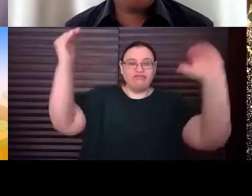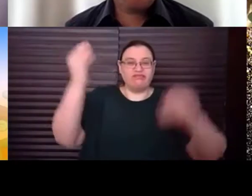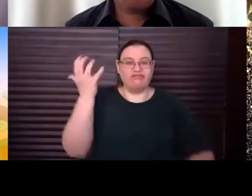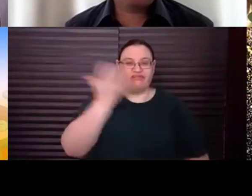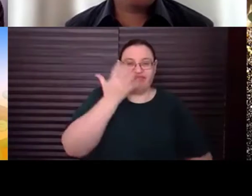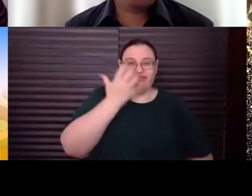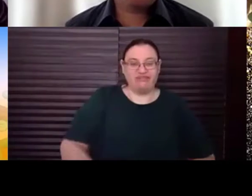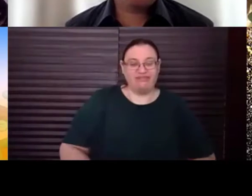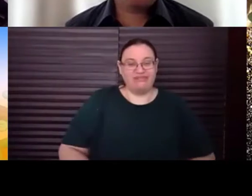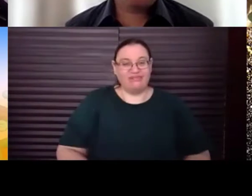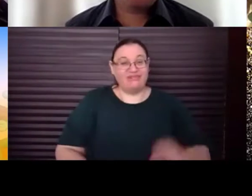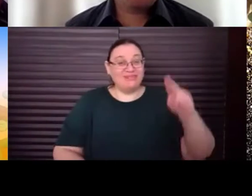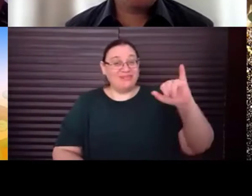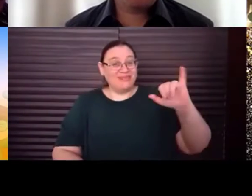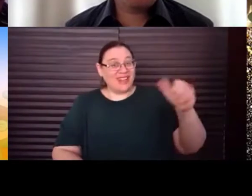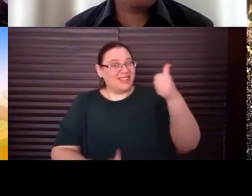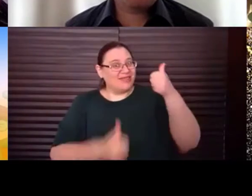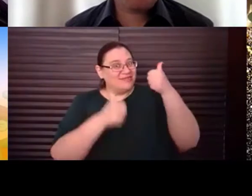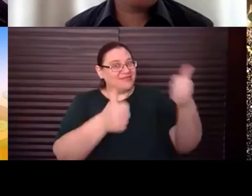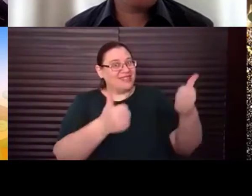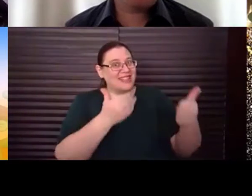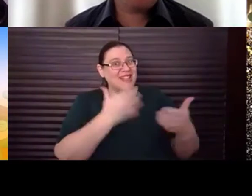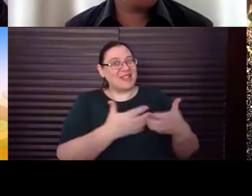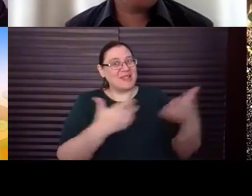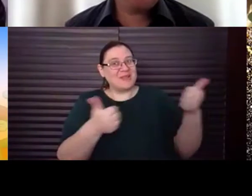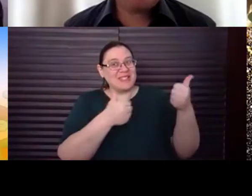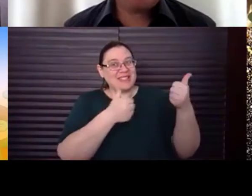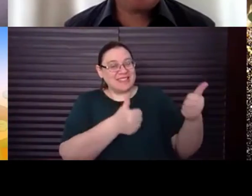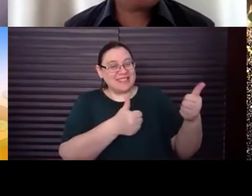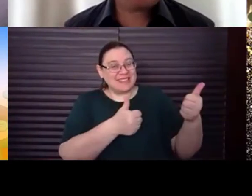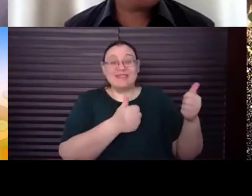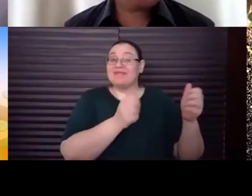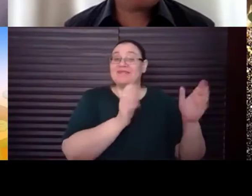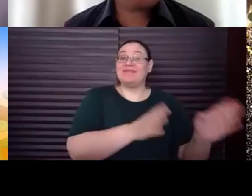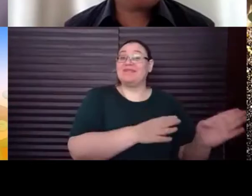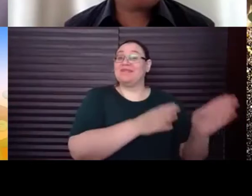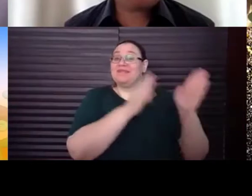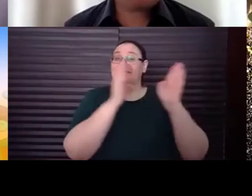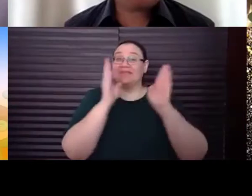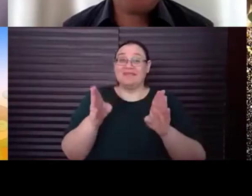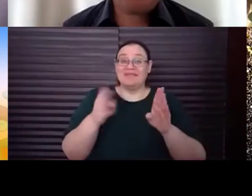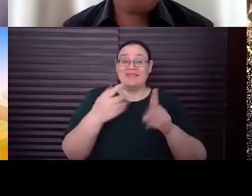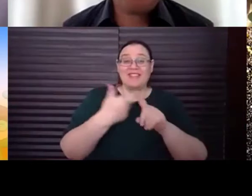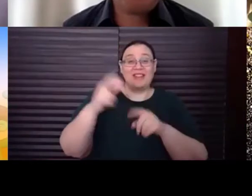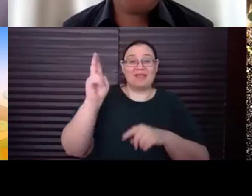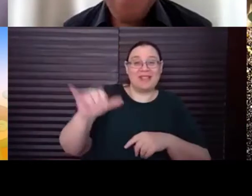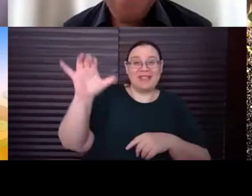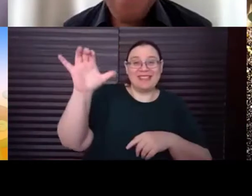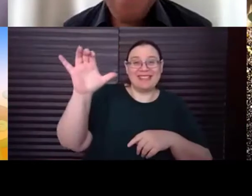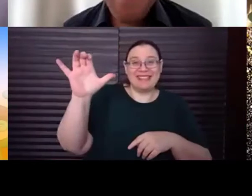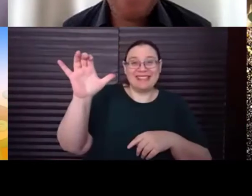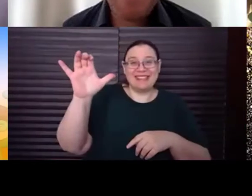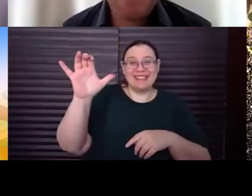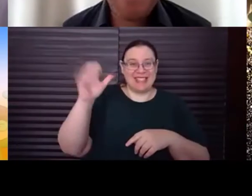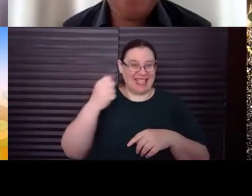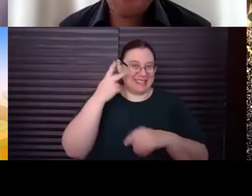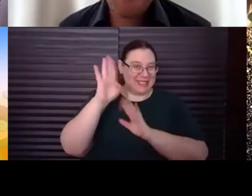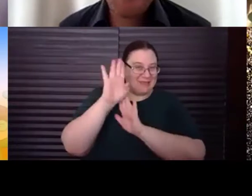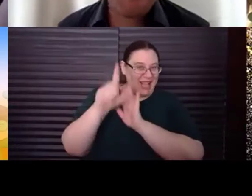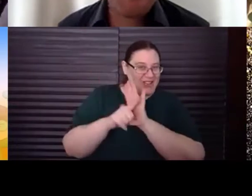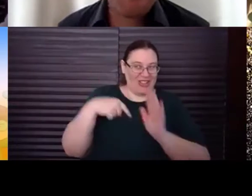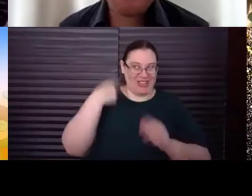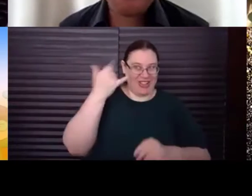All right. Well, thank you so much. Next up from New York City, she's got that background letting